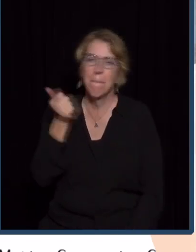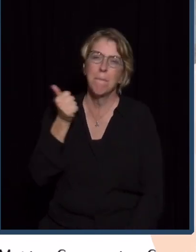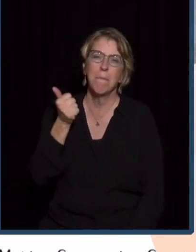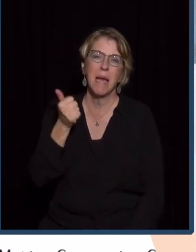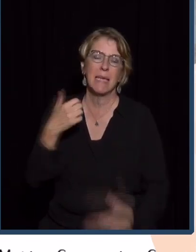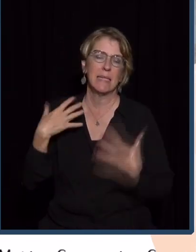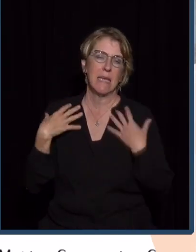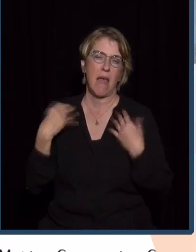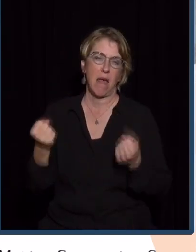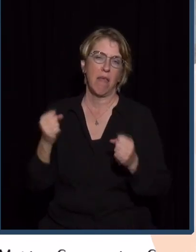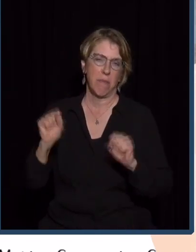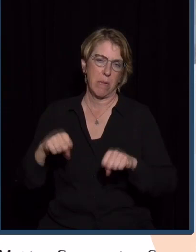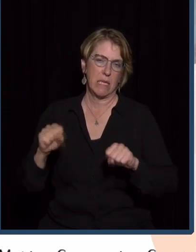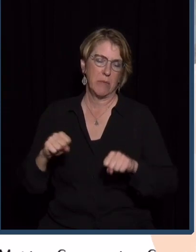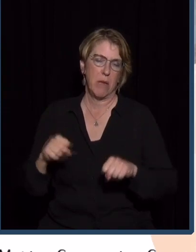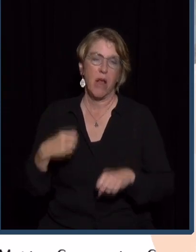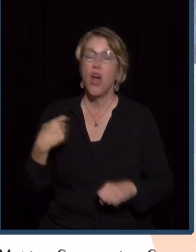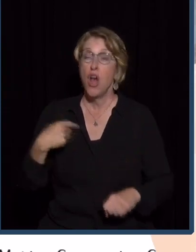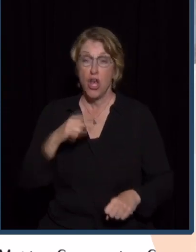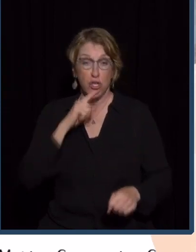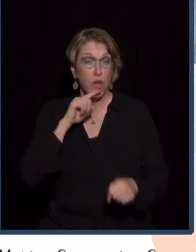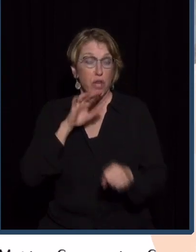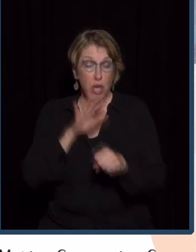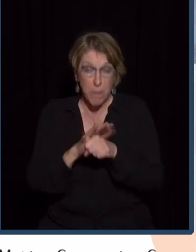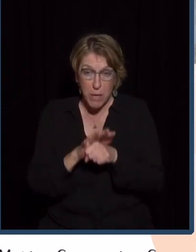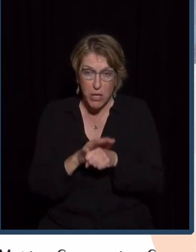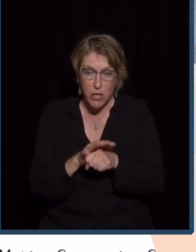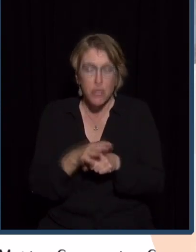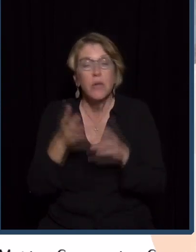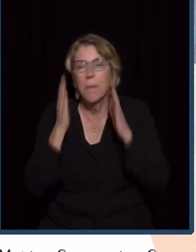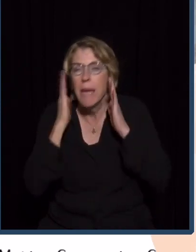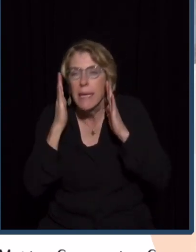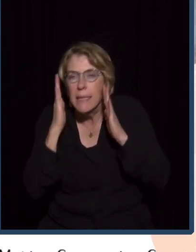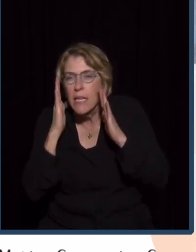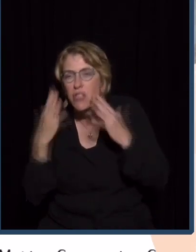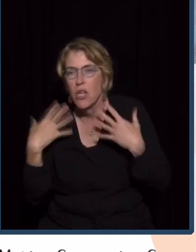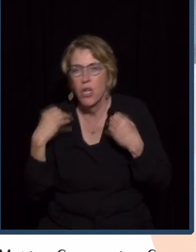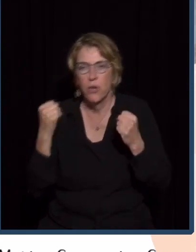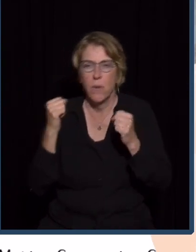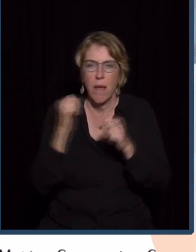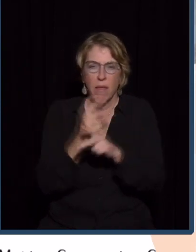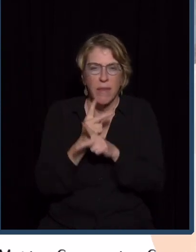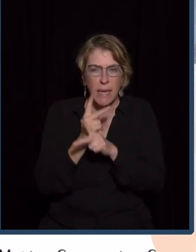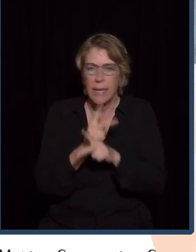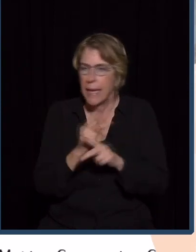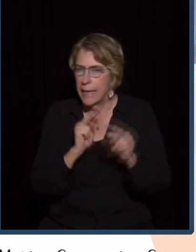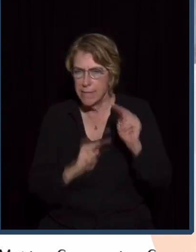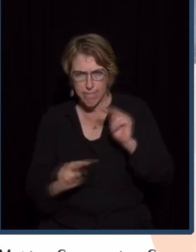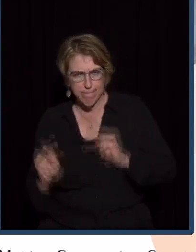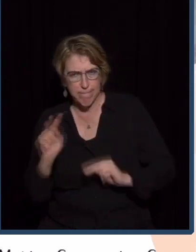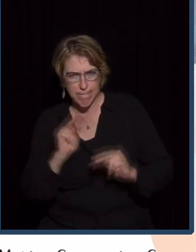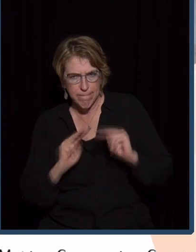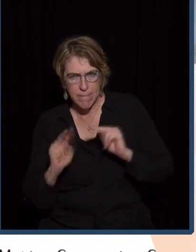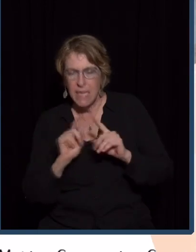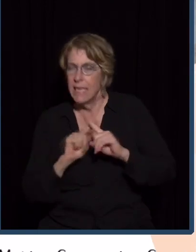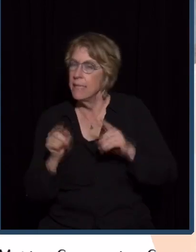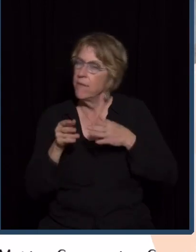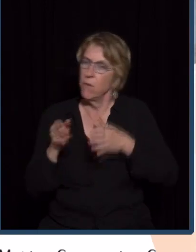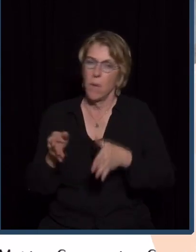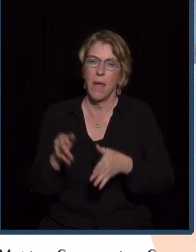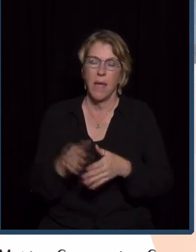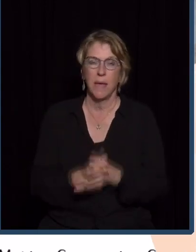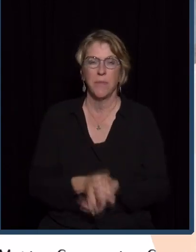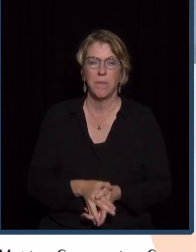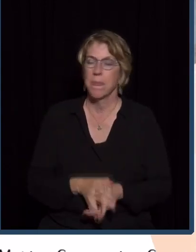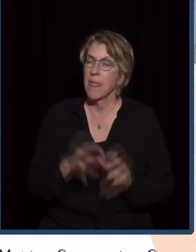is committed to look at healthcare differently. And with your gift tonight, you can help that mission. And